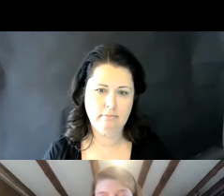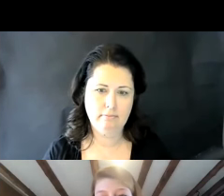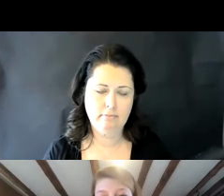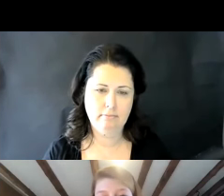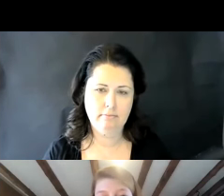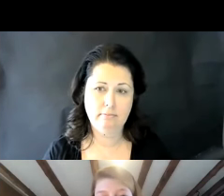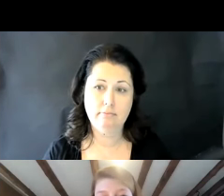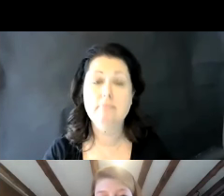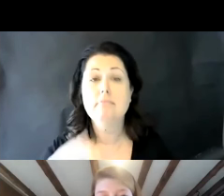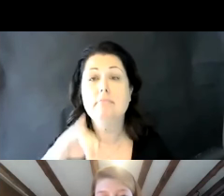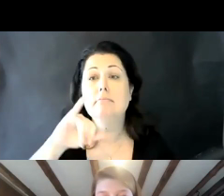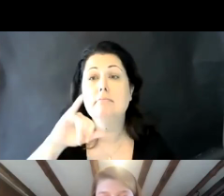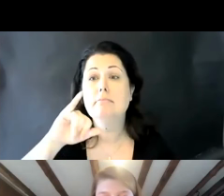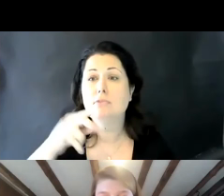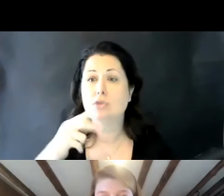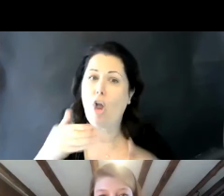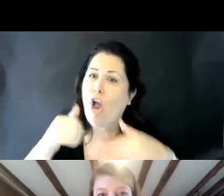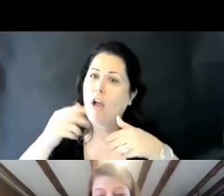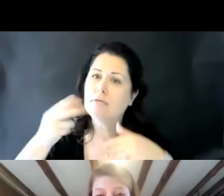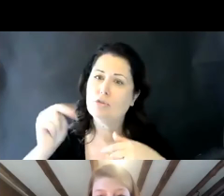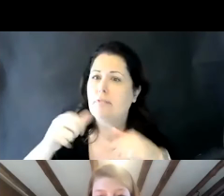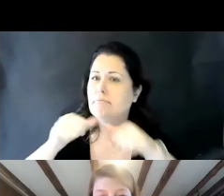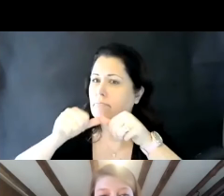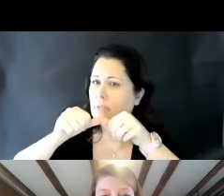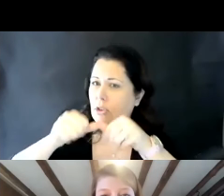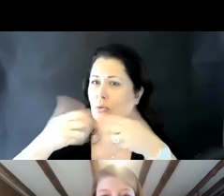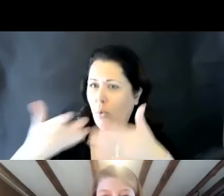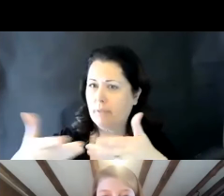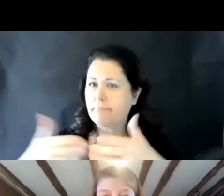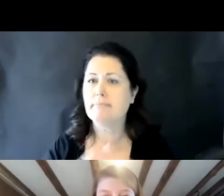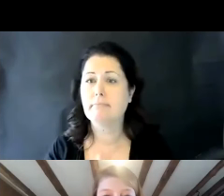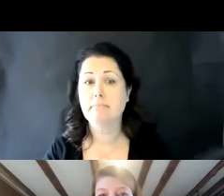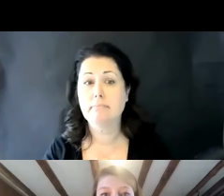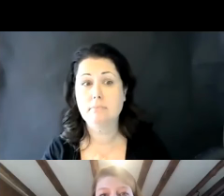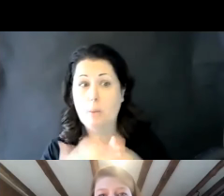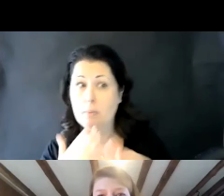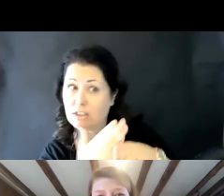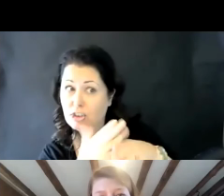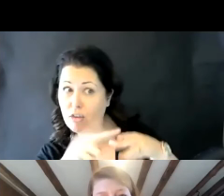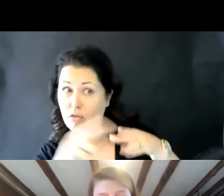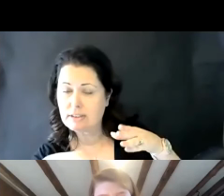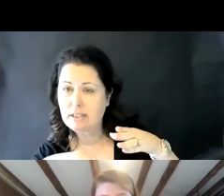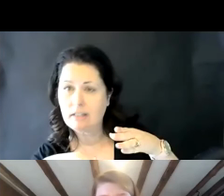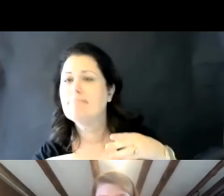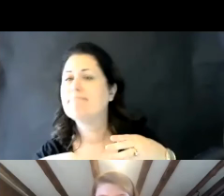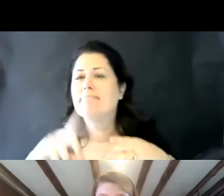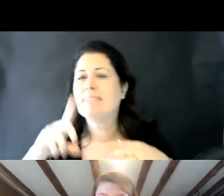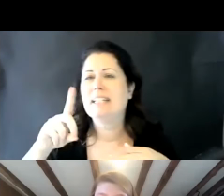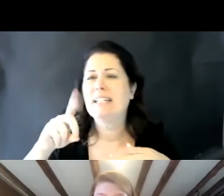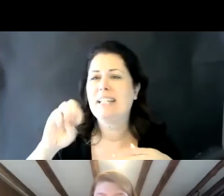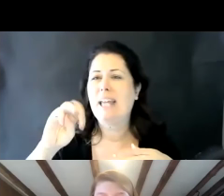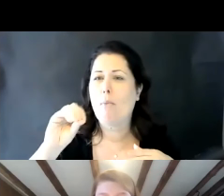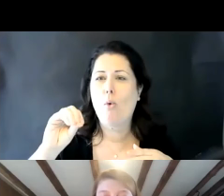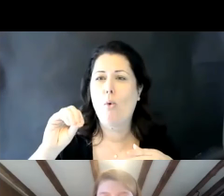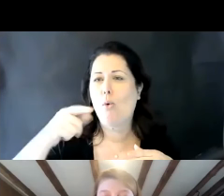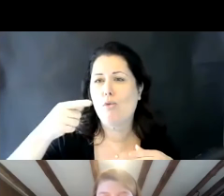And John, you can continue whenever you're ready. Oh, okay. You're not going to show the results? We don't show the demographics.